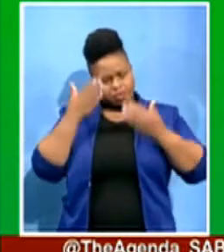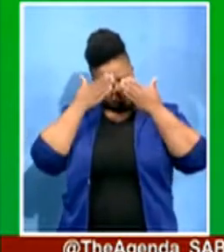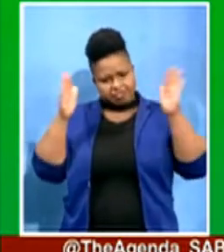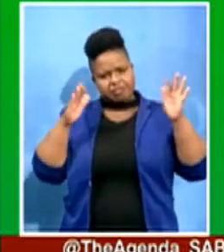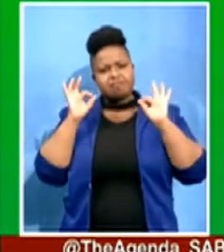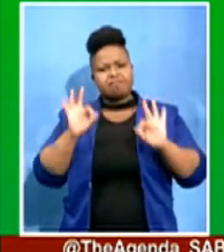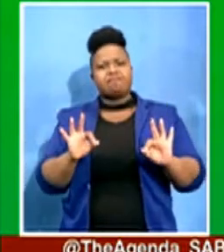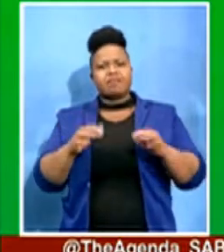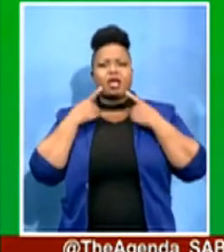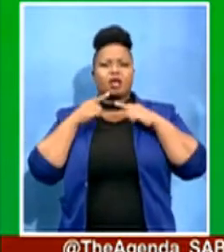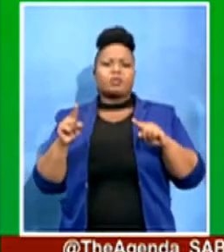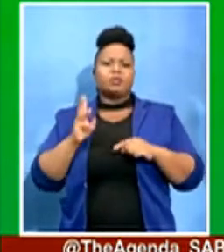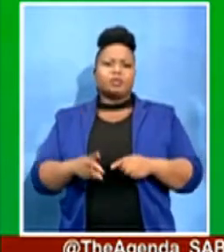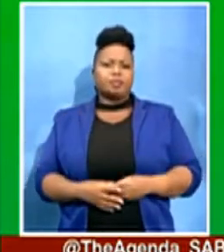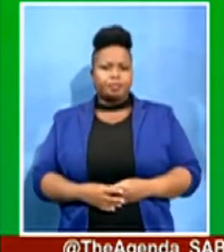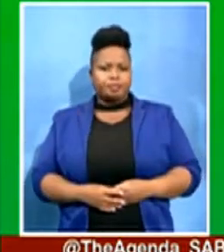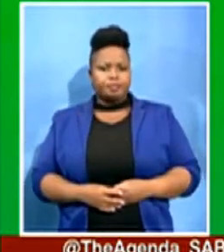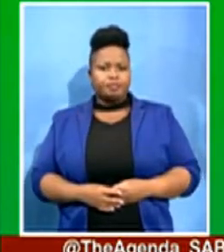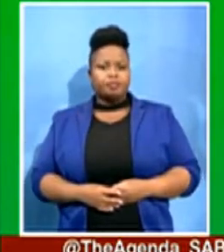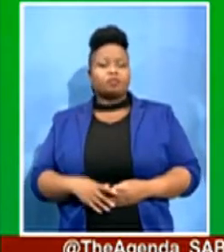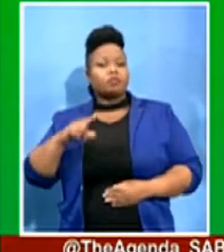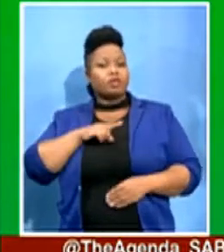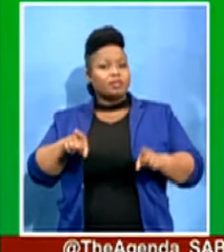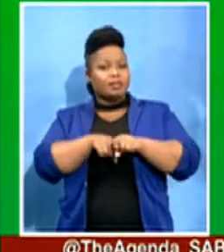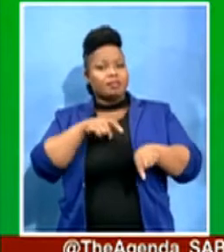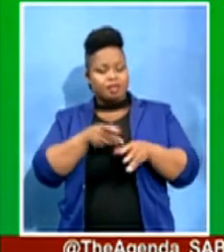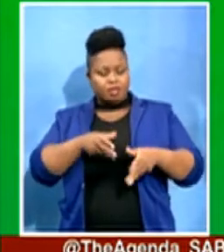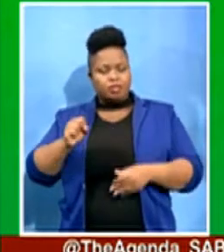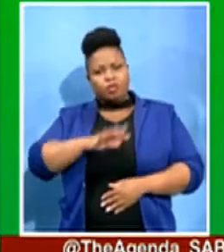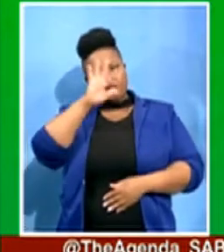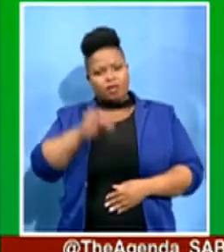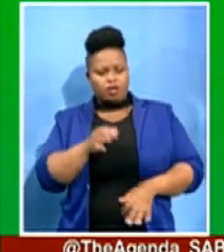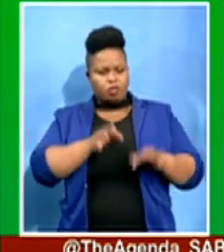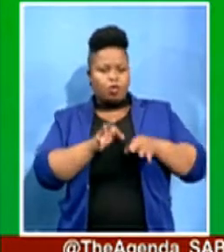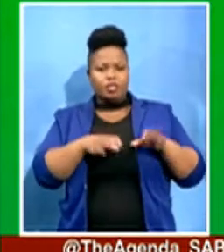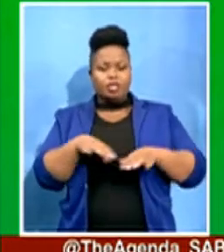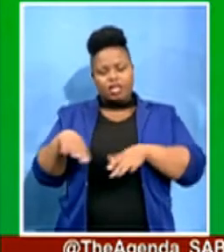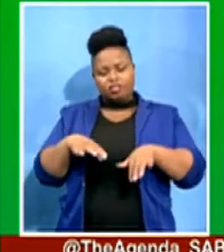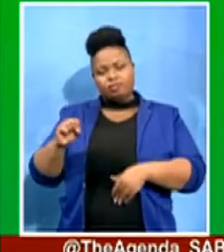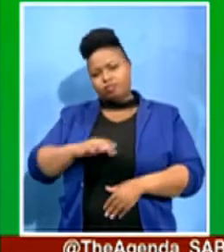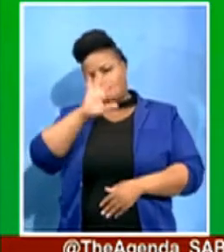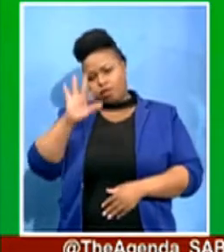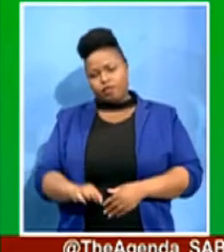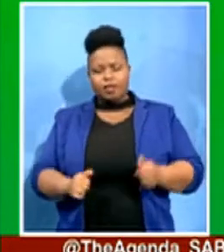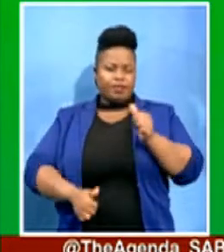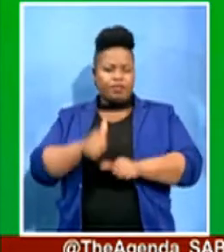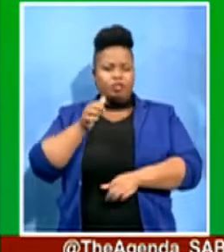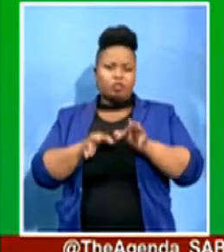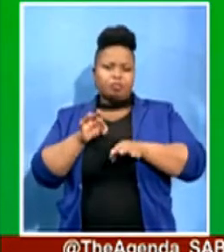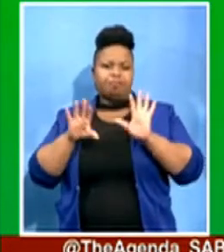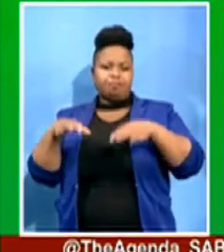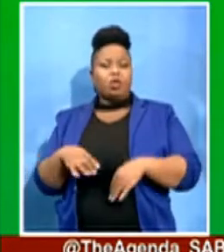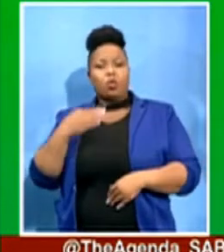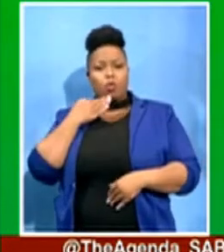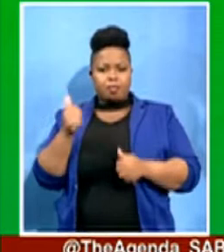For the very same time in the South African politics, Action SA is going to be the first political party that partners with the communities to